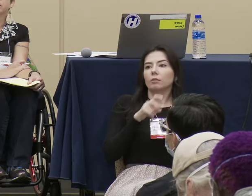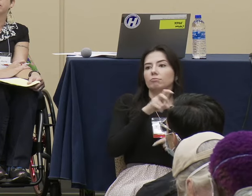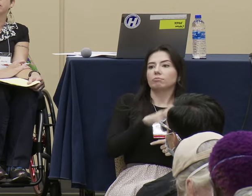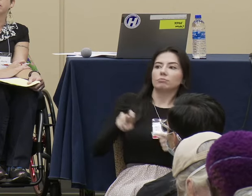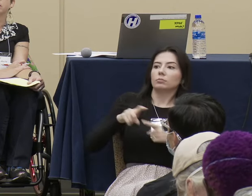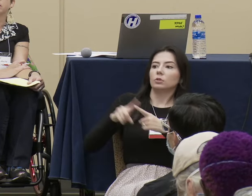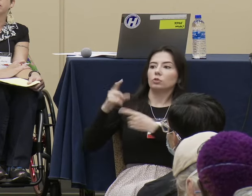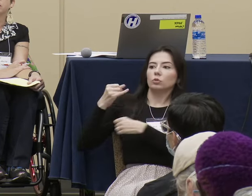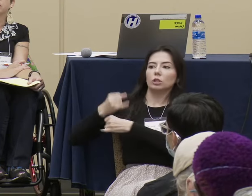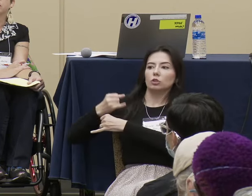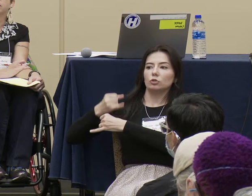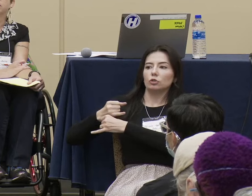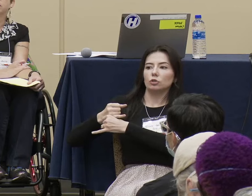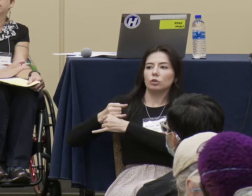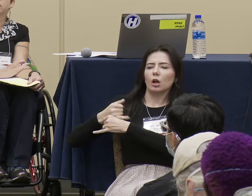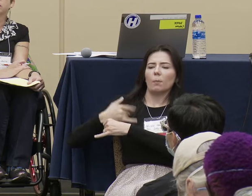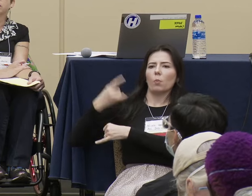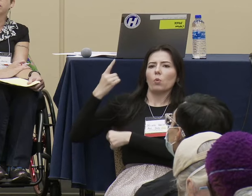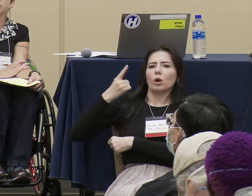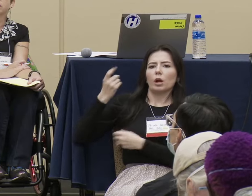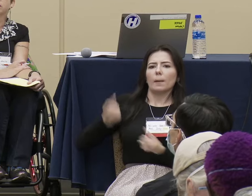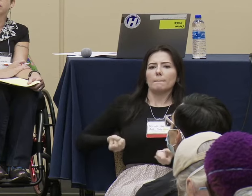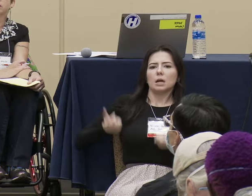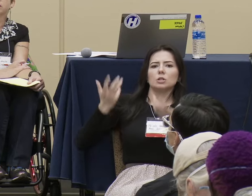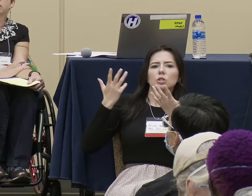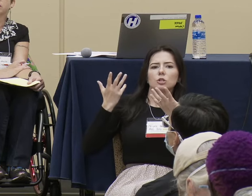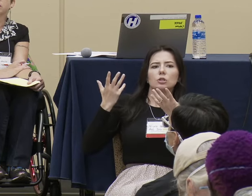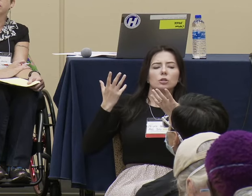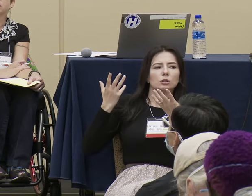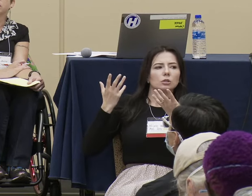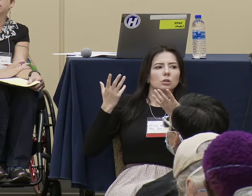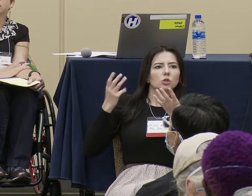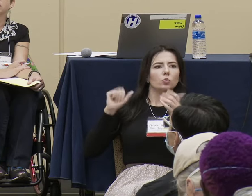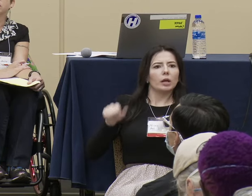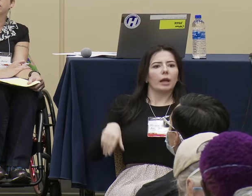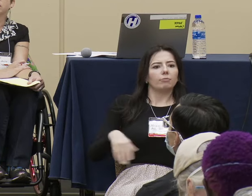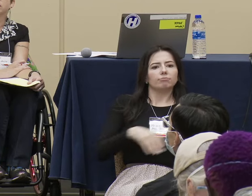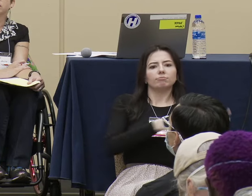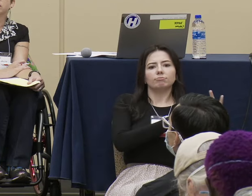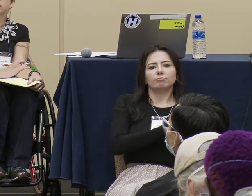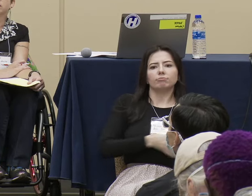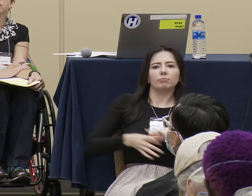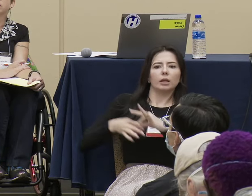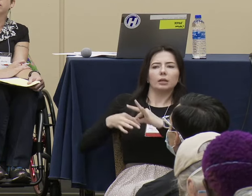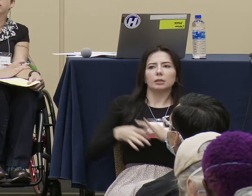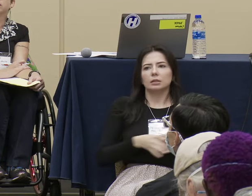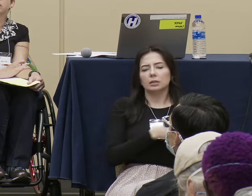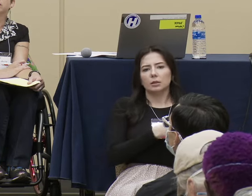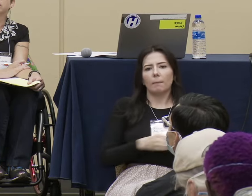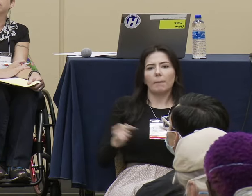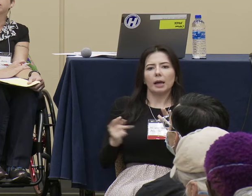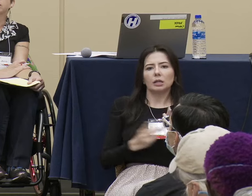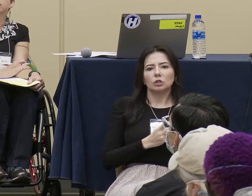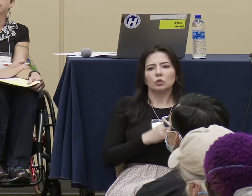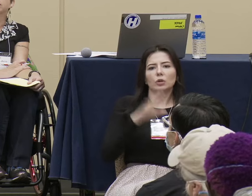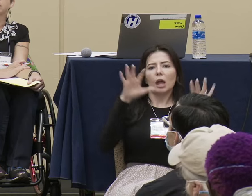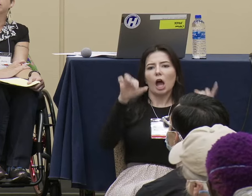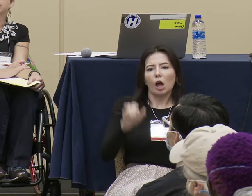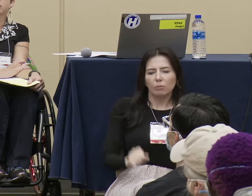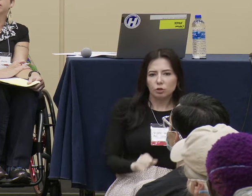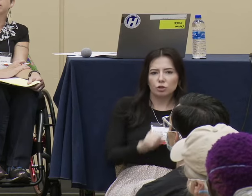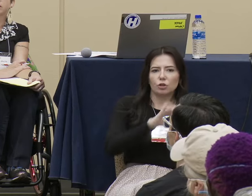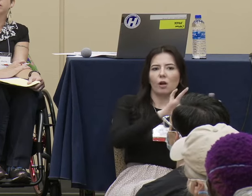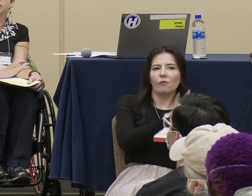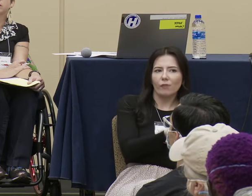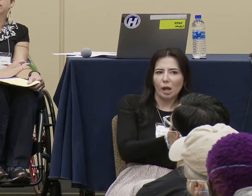wondering how much we could link this back to like the abolition of the nuclear family and starting new family